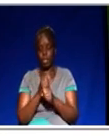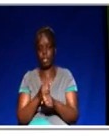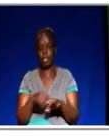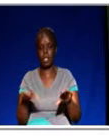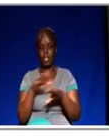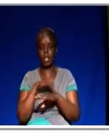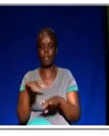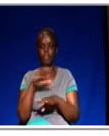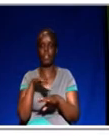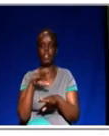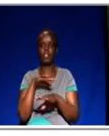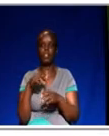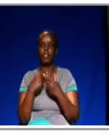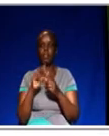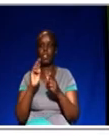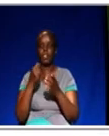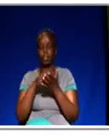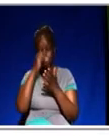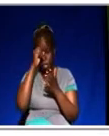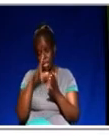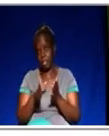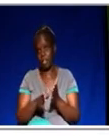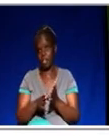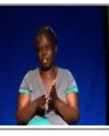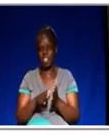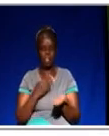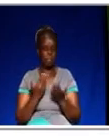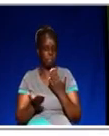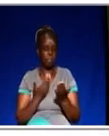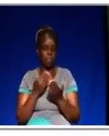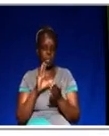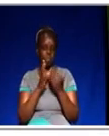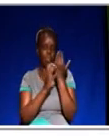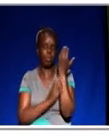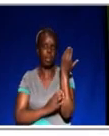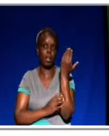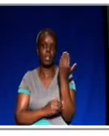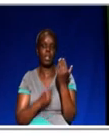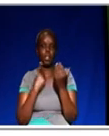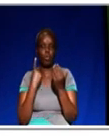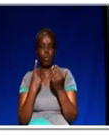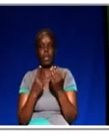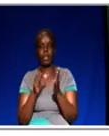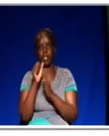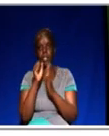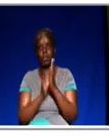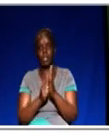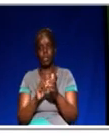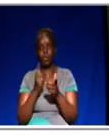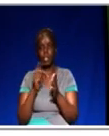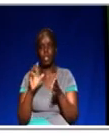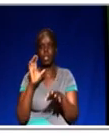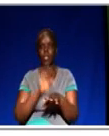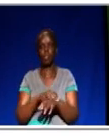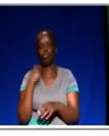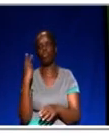average. But the second student seems to be a bit poor in one of the subjects where he scored a